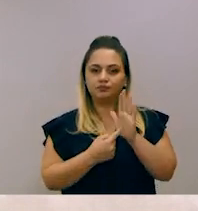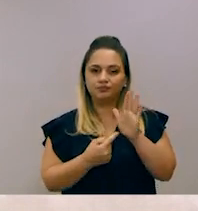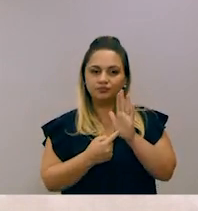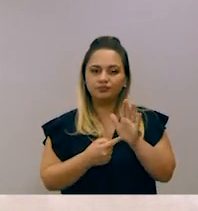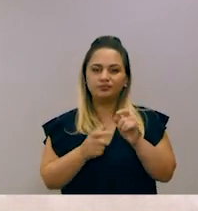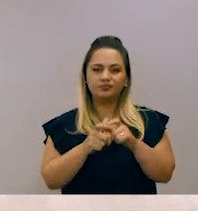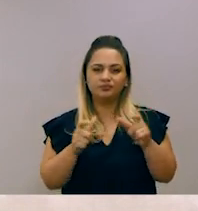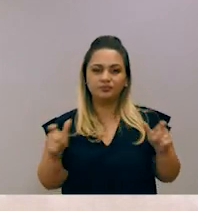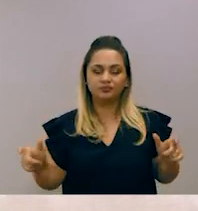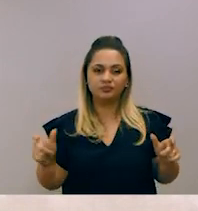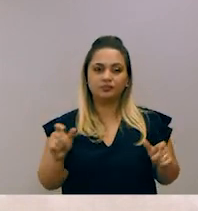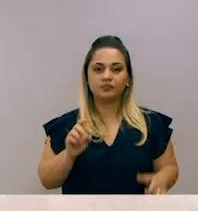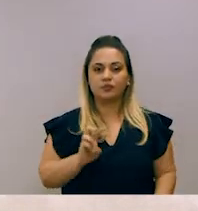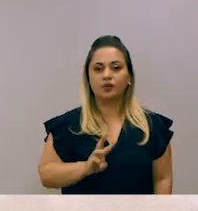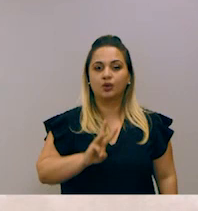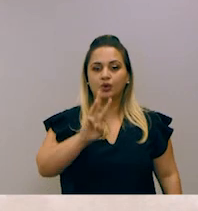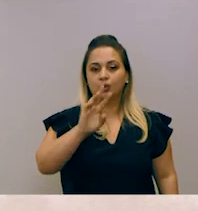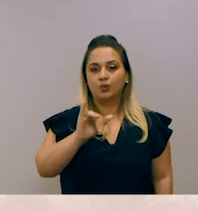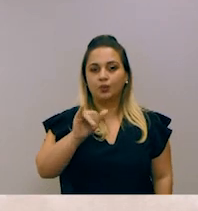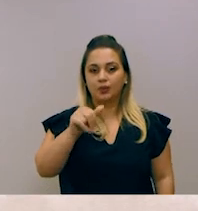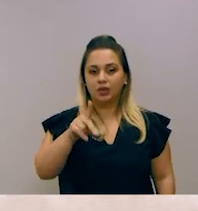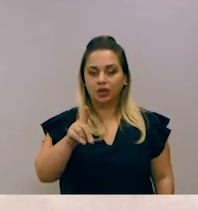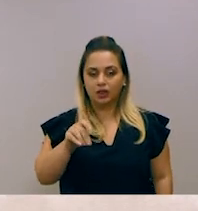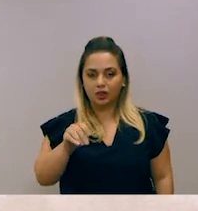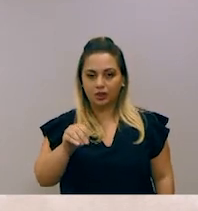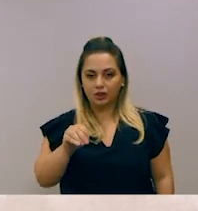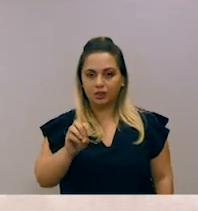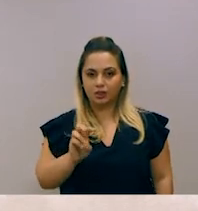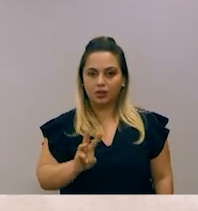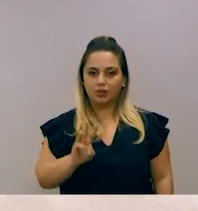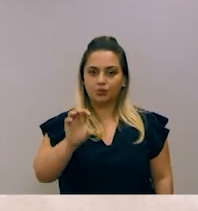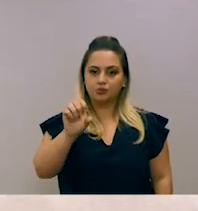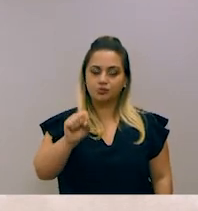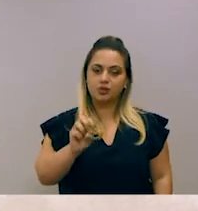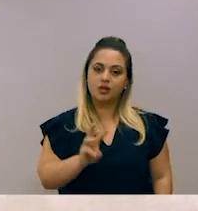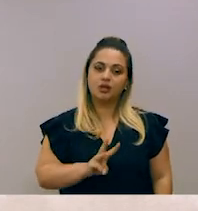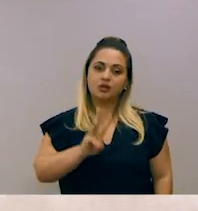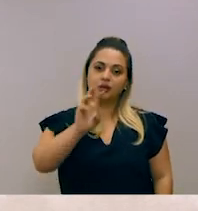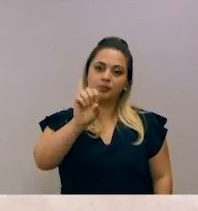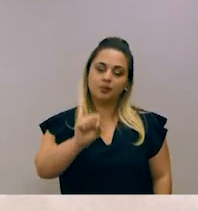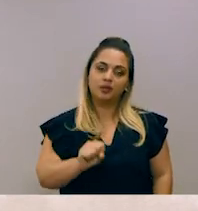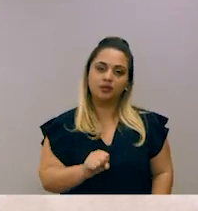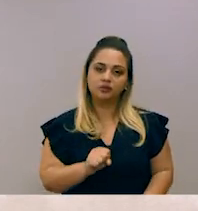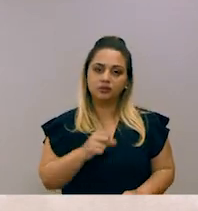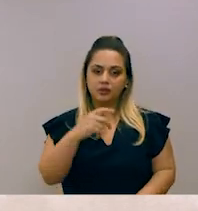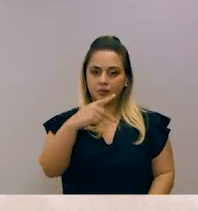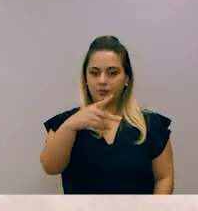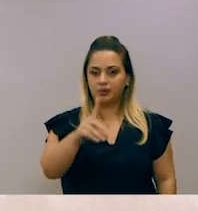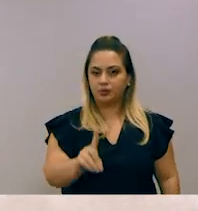and it was done by a price list of Windows P2 list in WS.